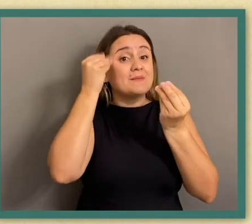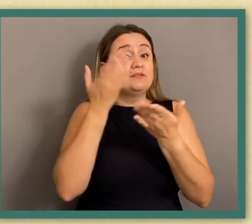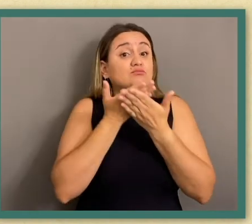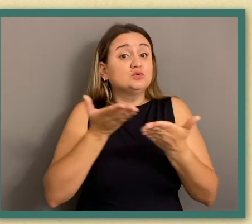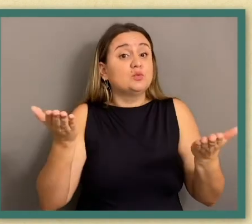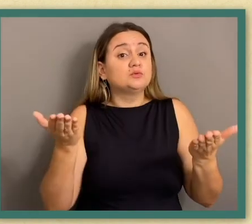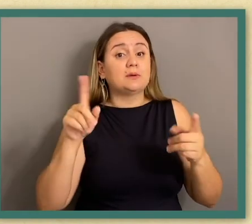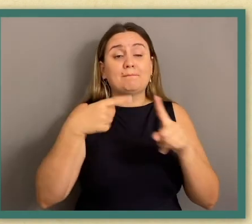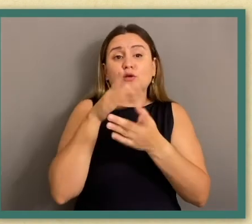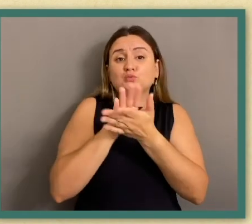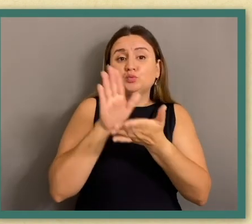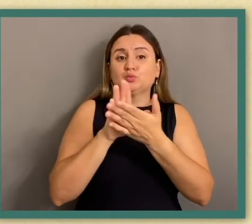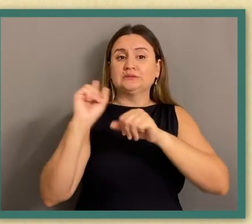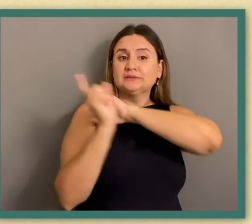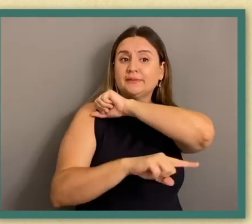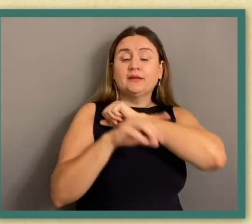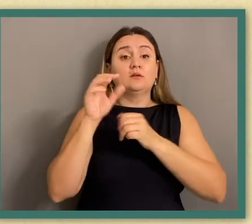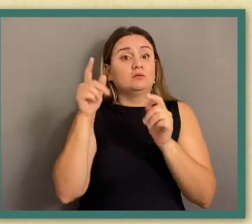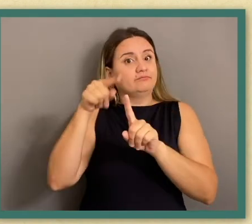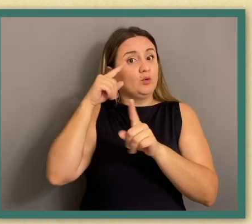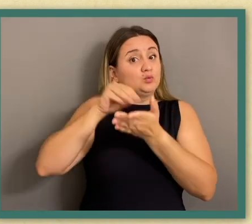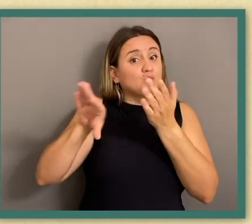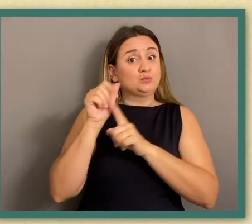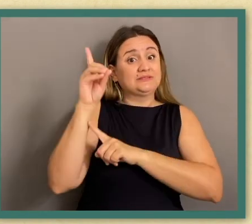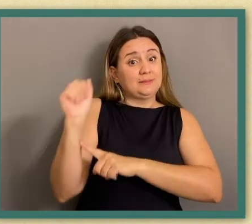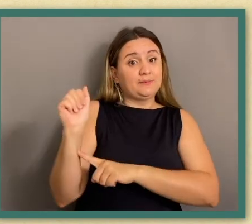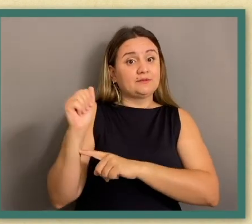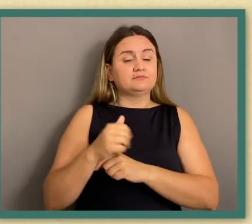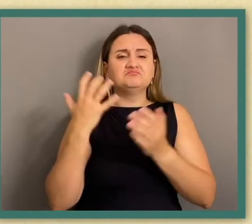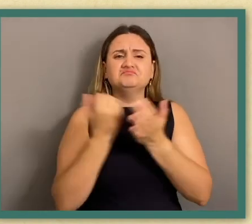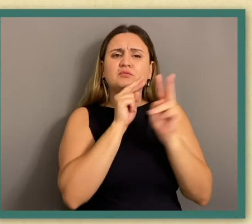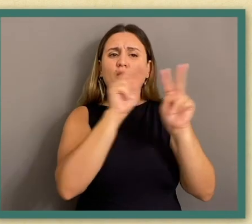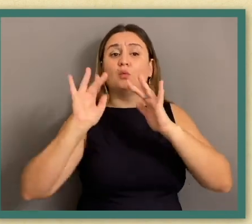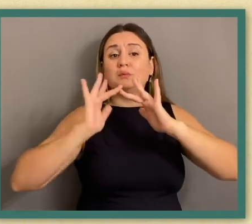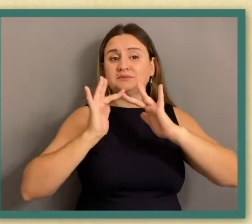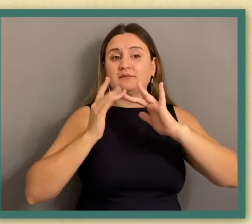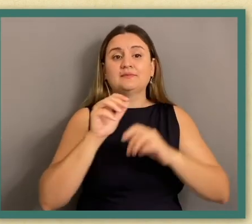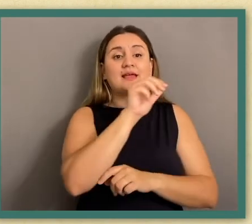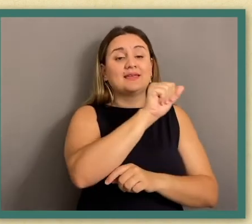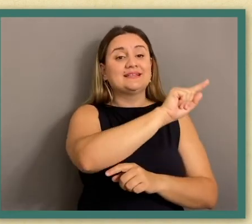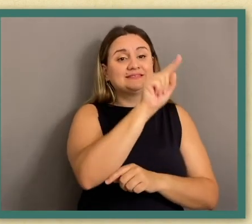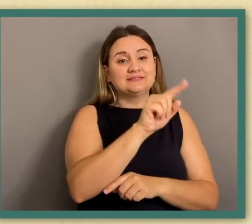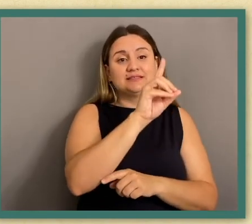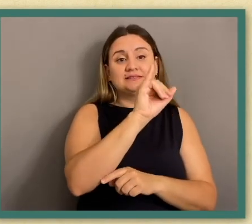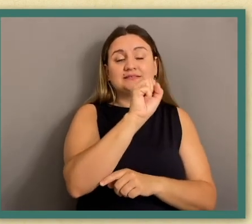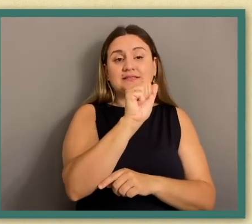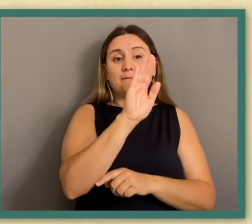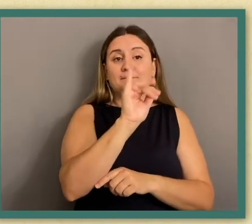school discipline of students with disabilities, please visit ACDL's website at